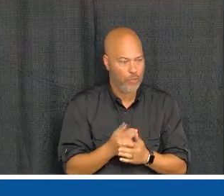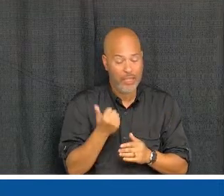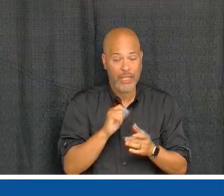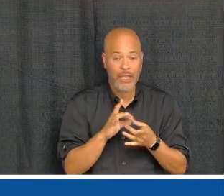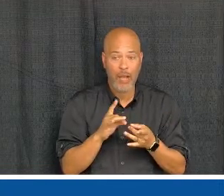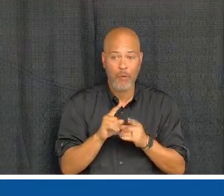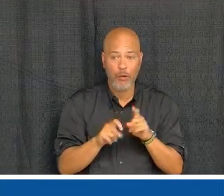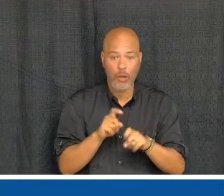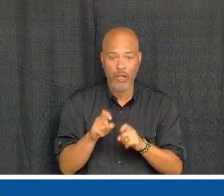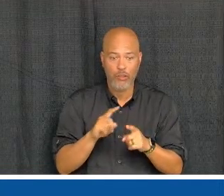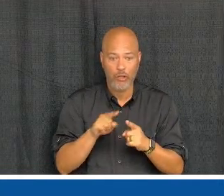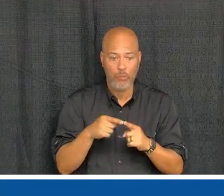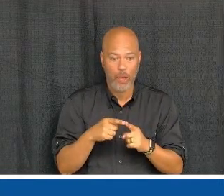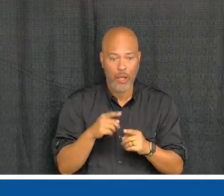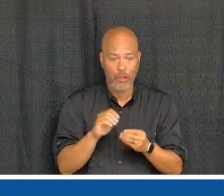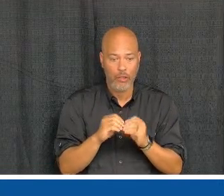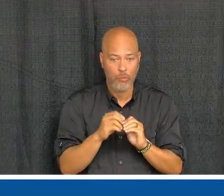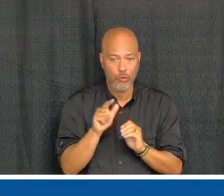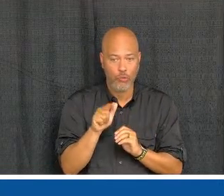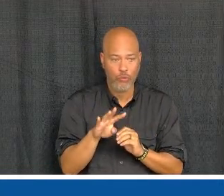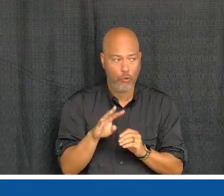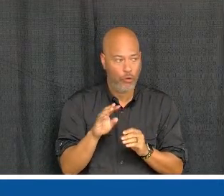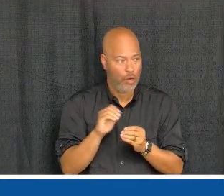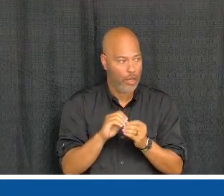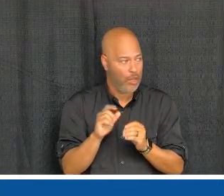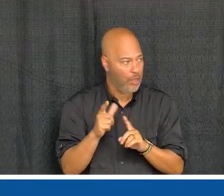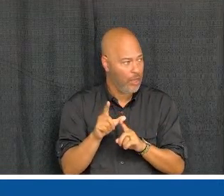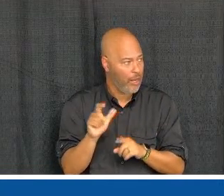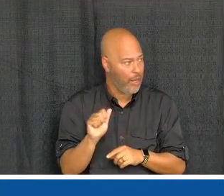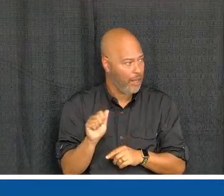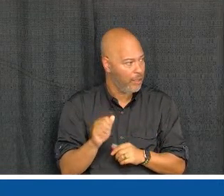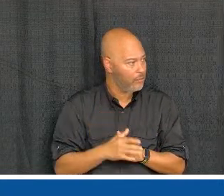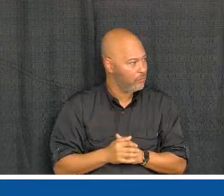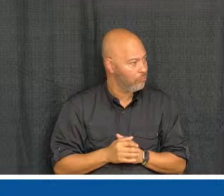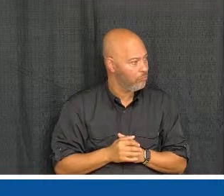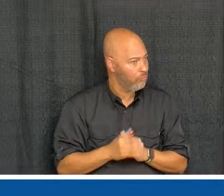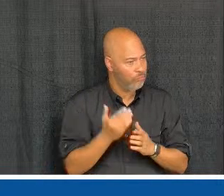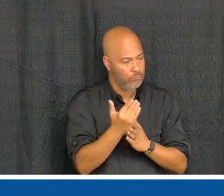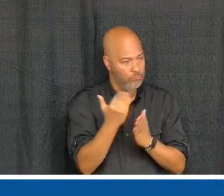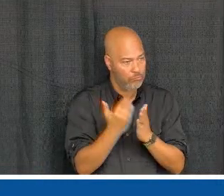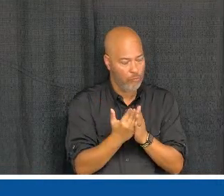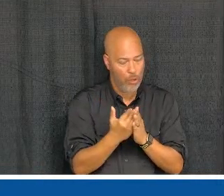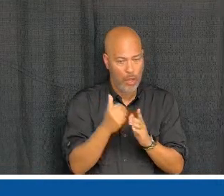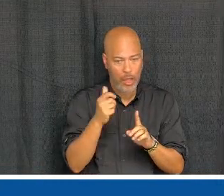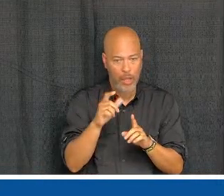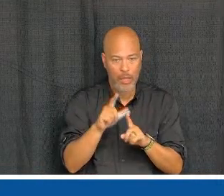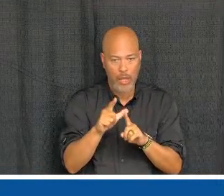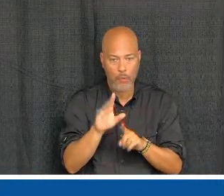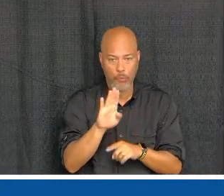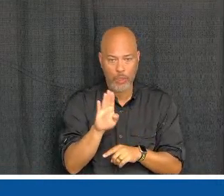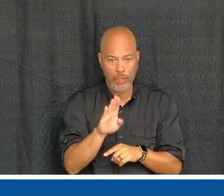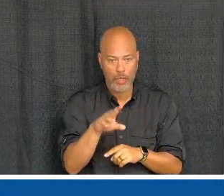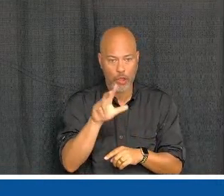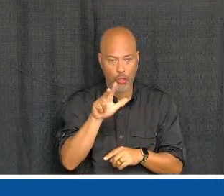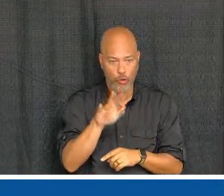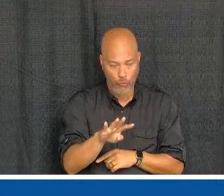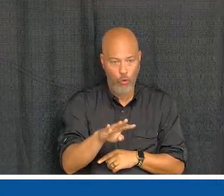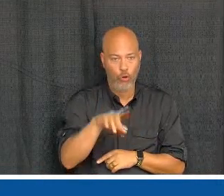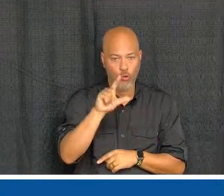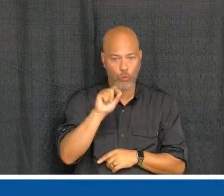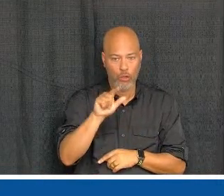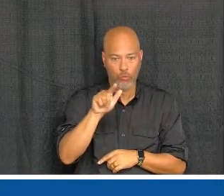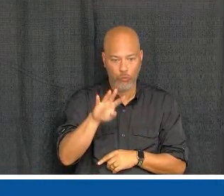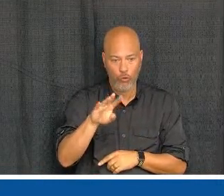comment or question regarding ordinance 24, item A? All right, we're ready for item B, ordinance 34,